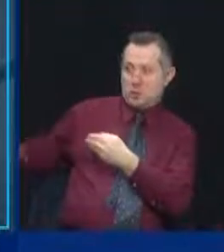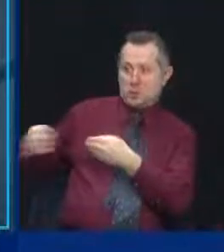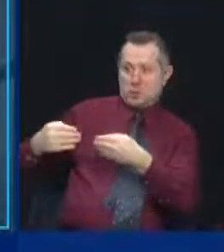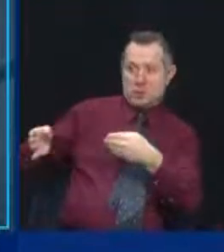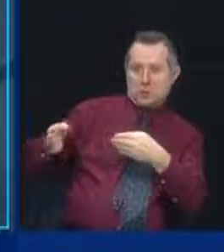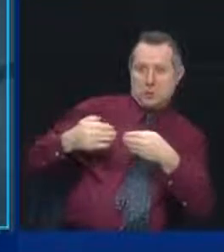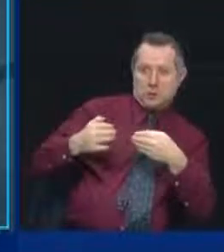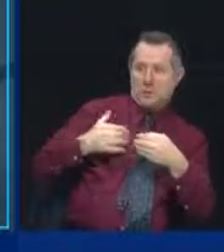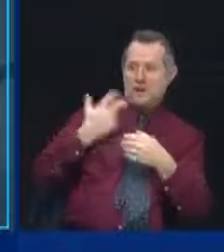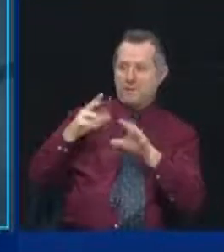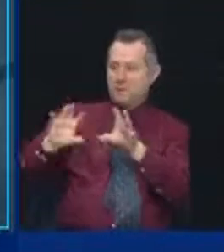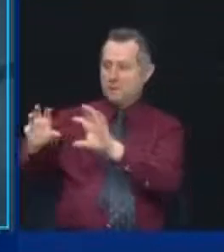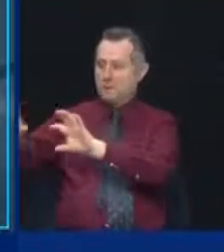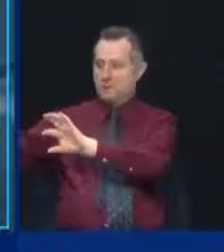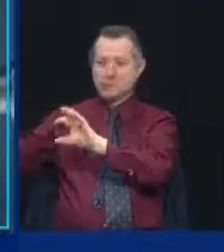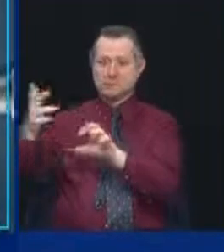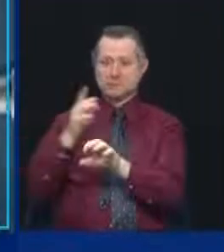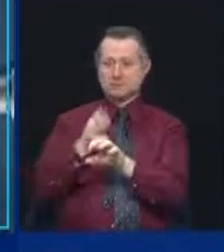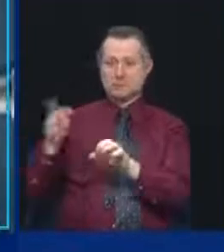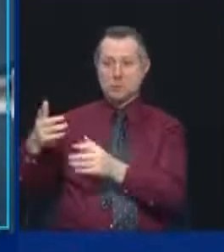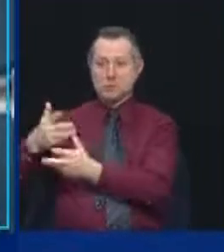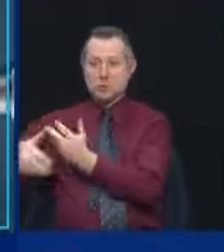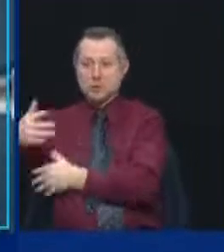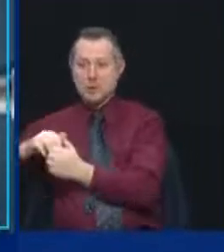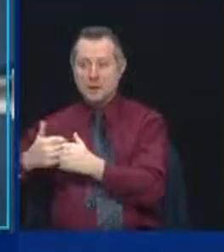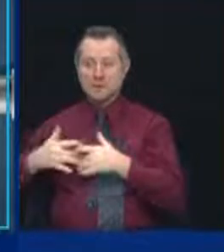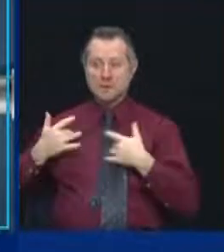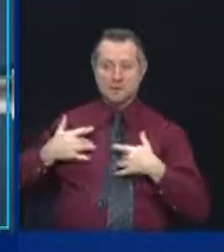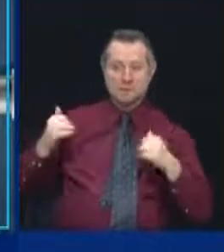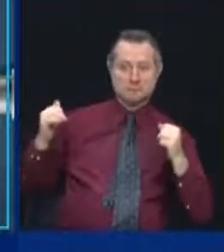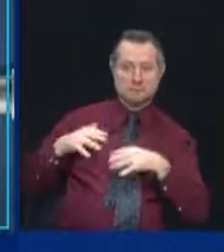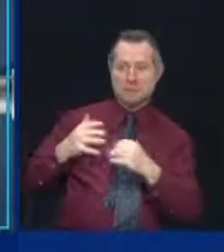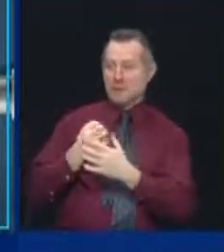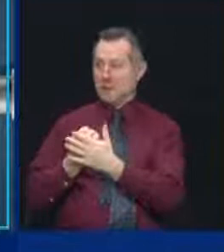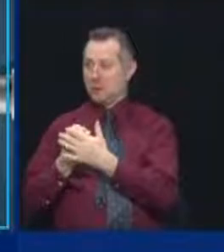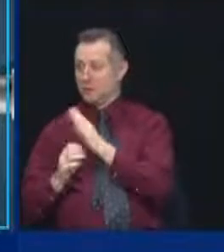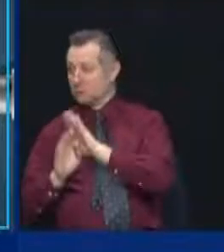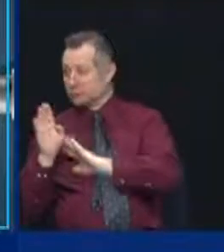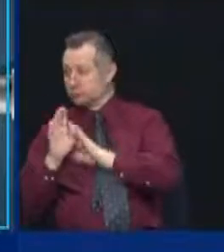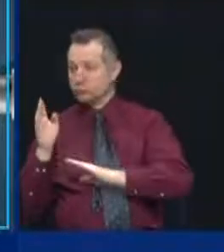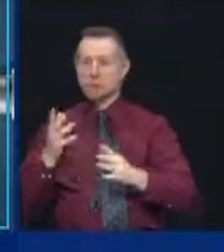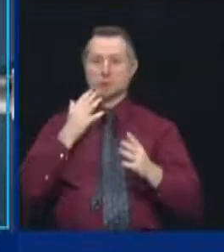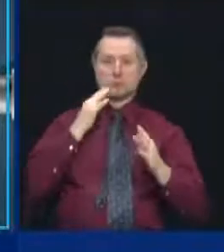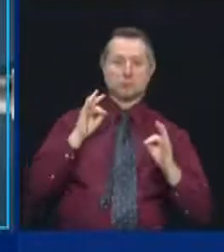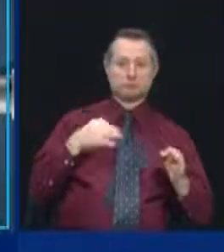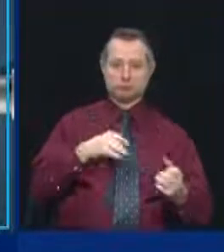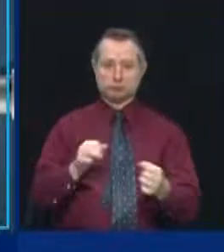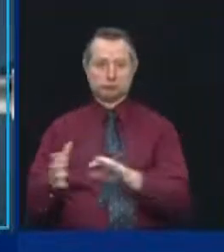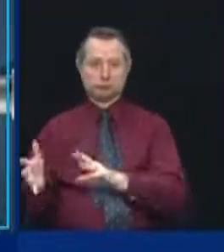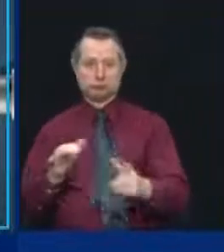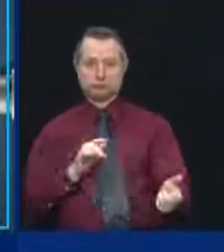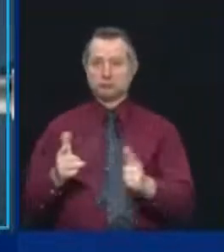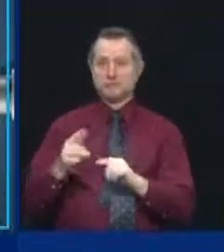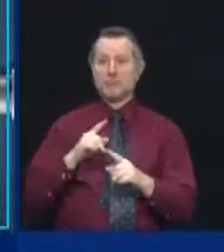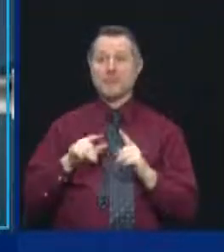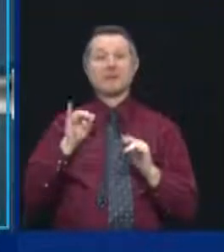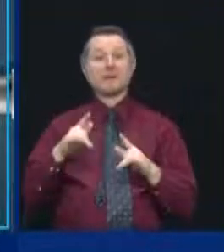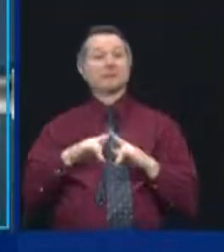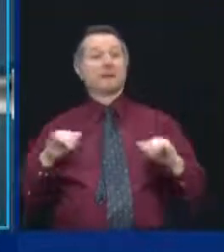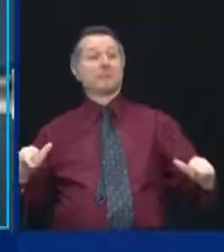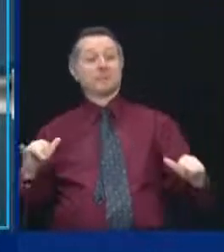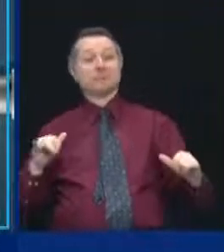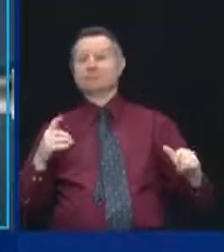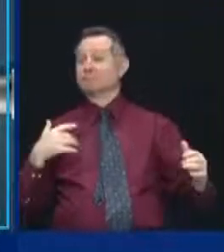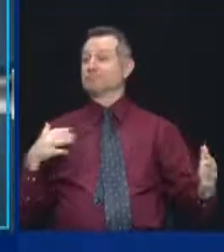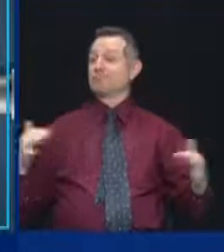economic activity, social activity, et cetera, and that's what we've been doing. Even while we're doing that, we